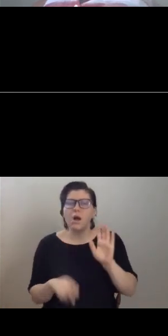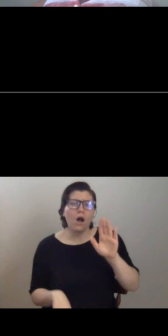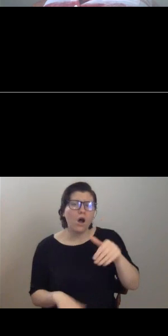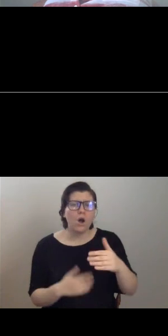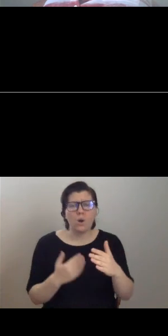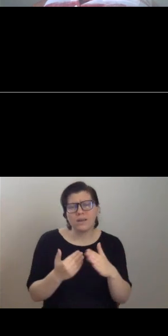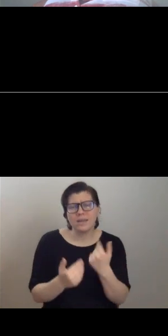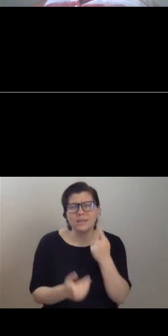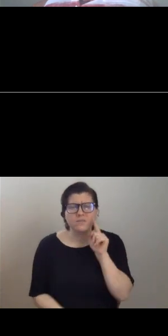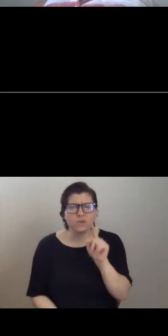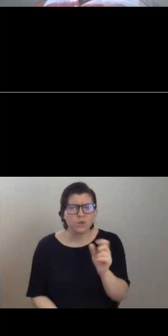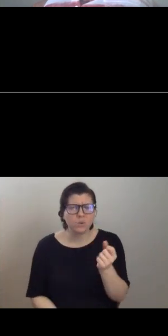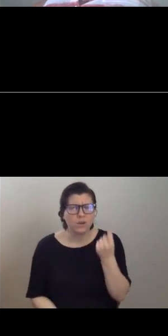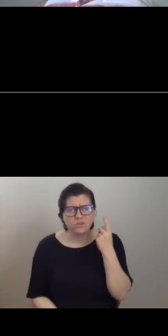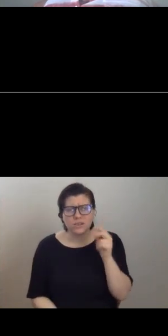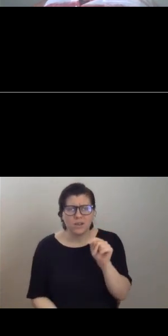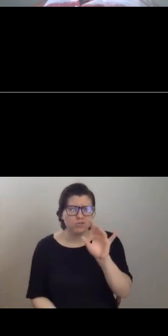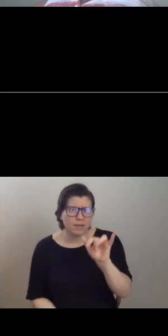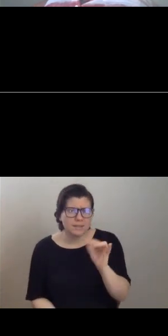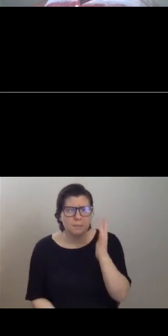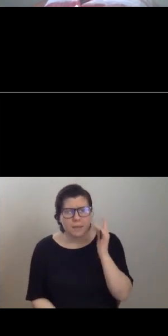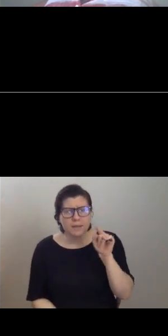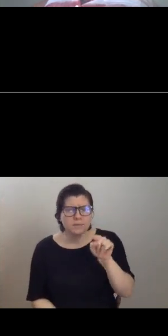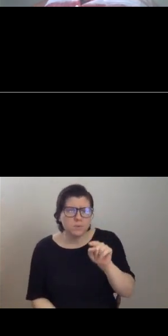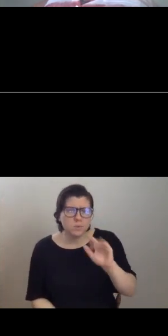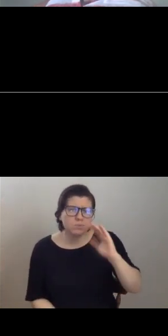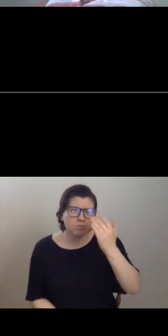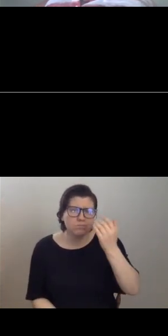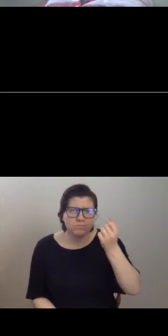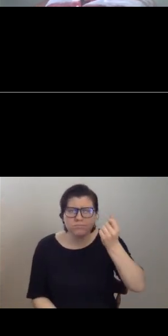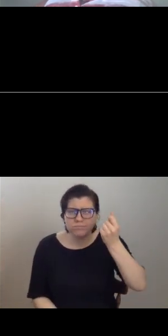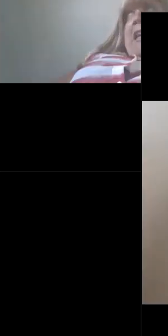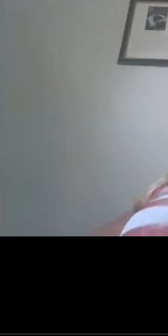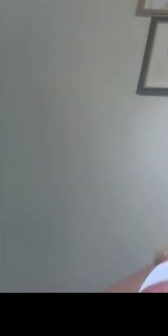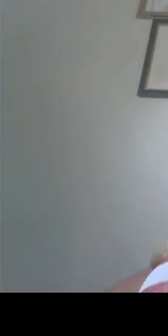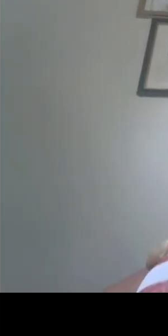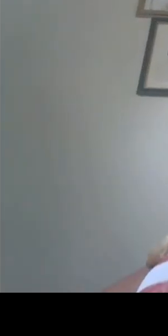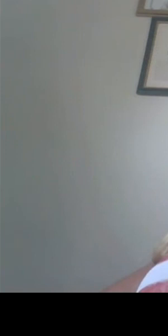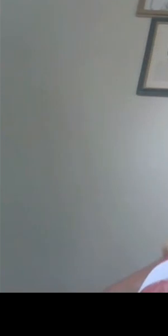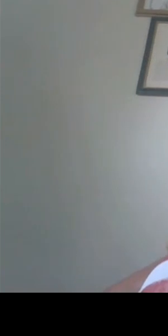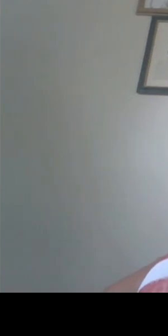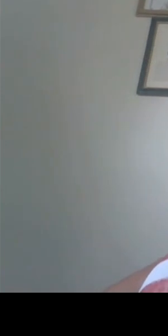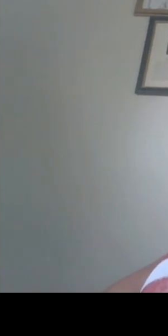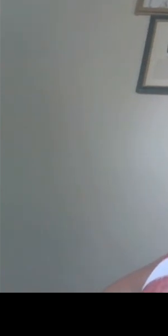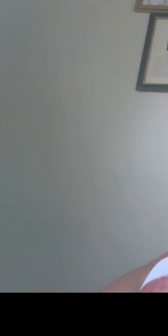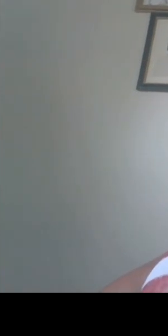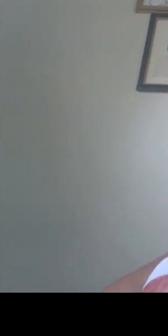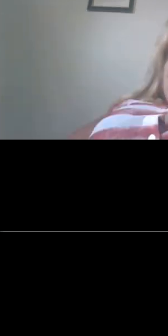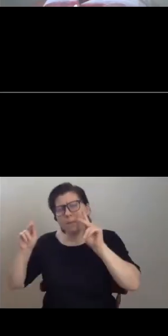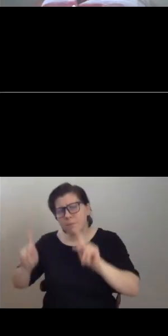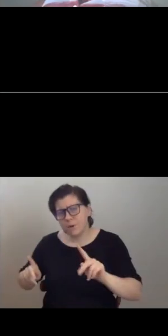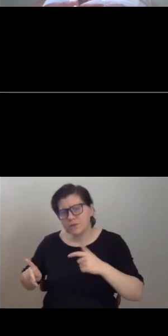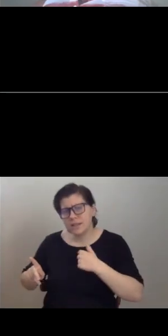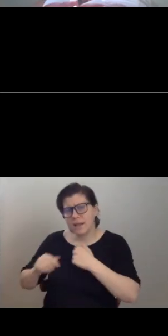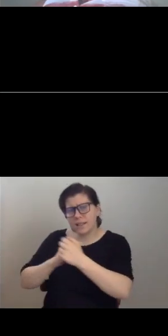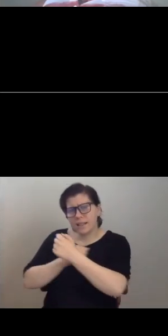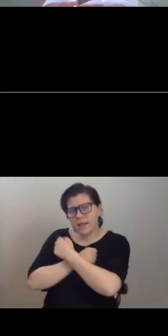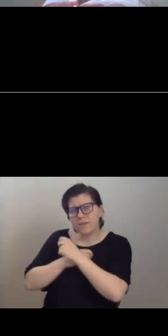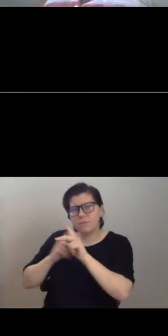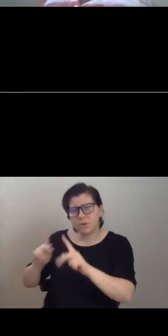to understand, Tracy, because you seem to understand it, but the person that I love or the person I